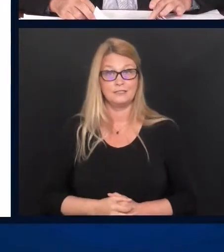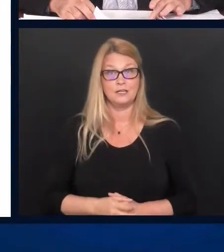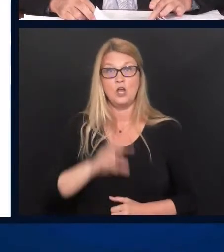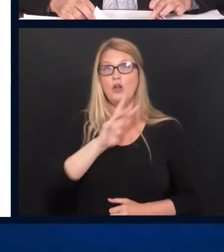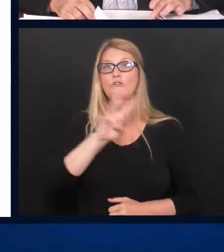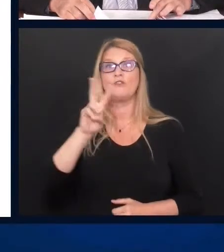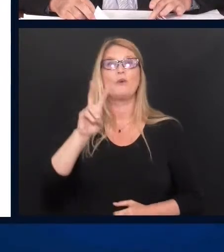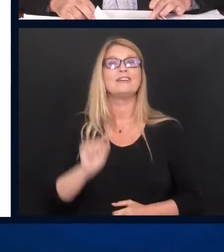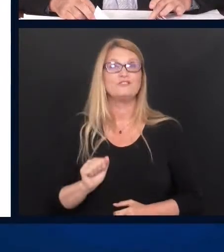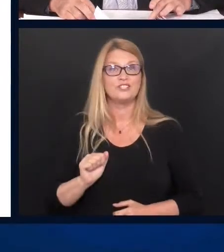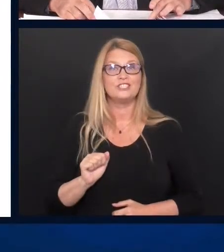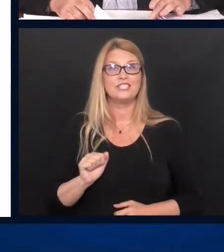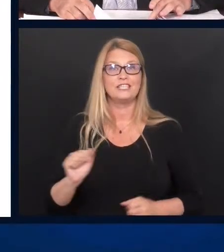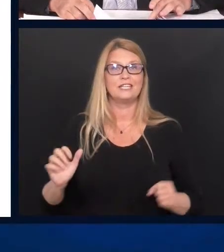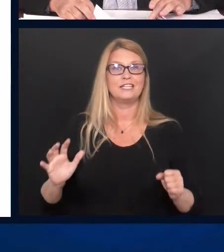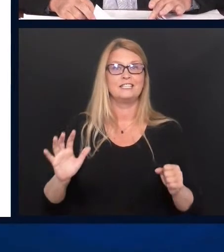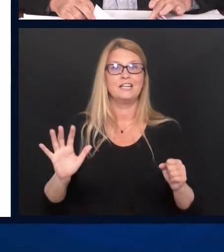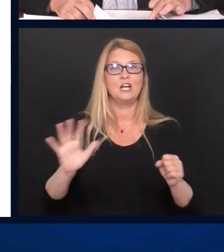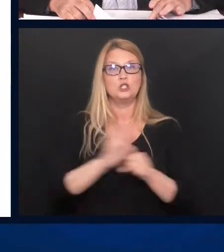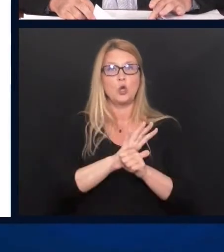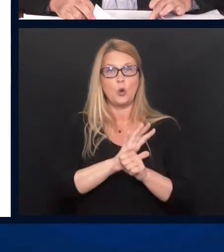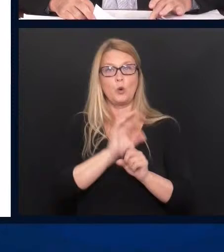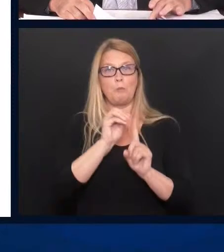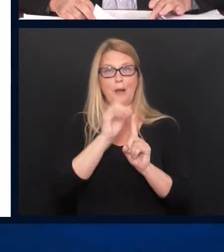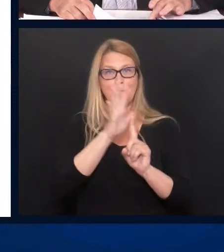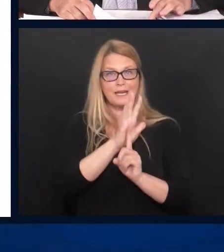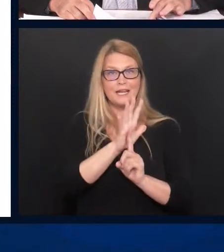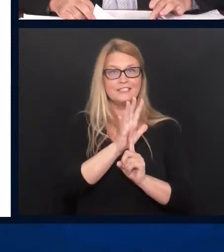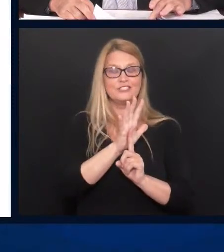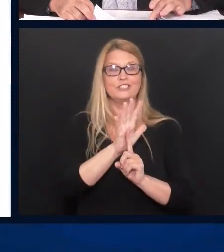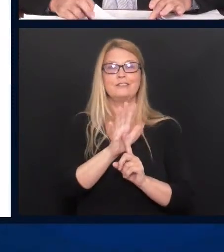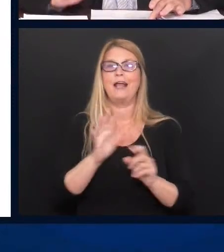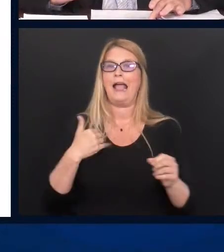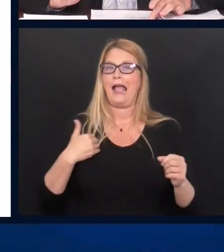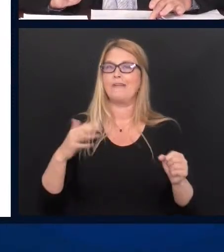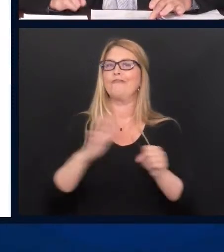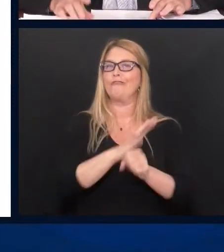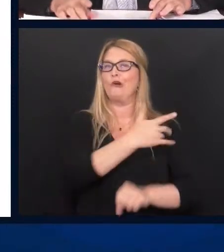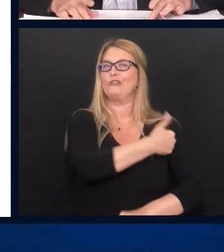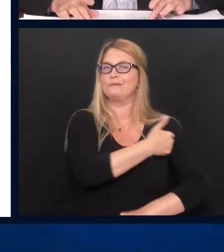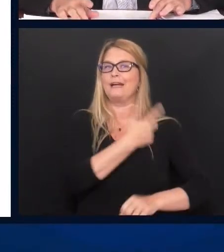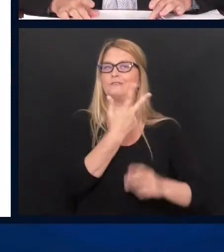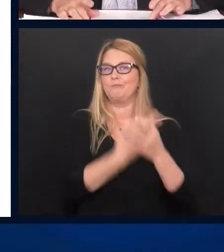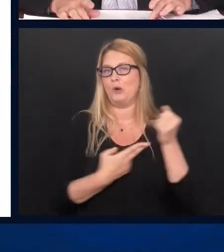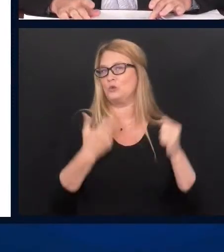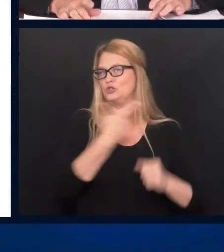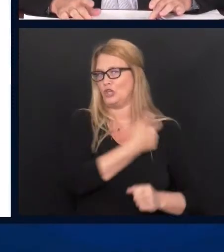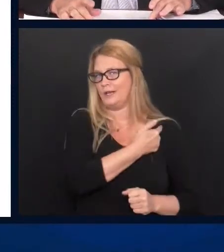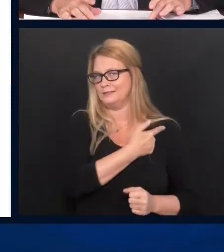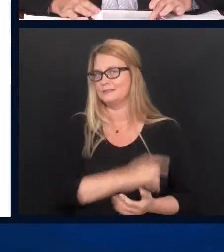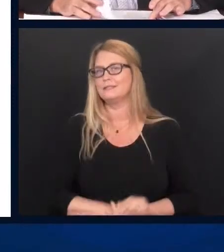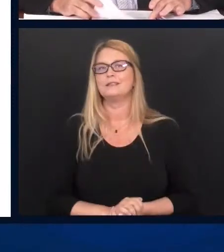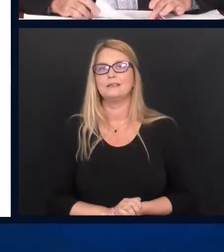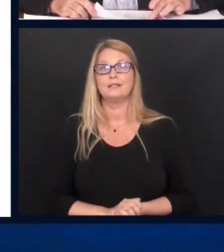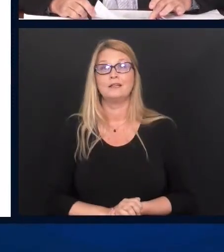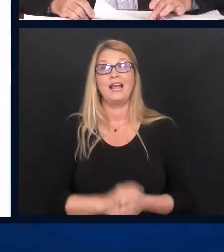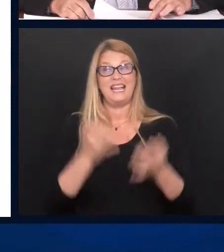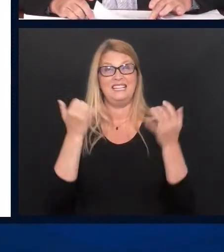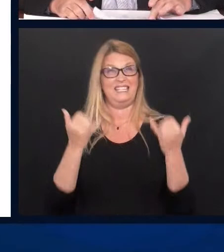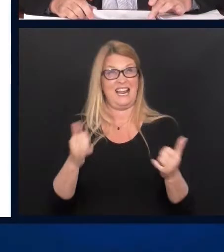West Virginians, our total population, have been fully vaccinated, both shots, and we're right